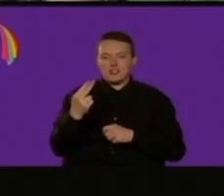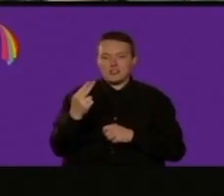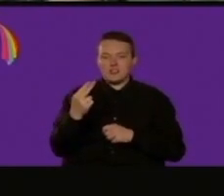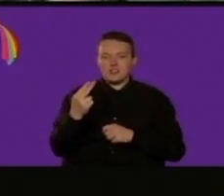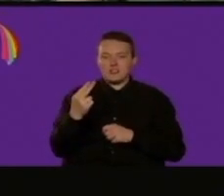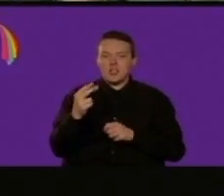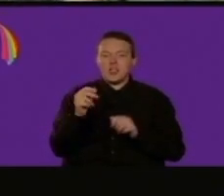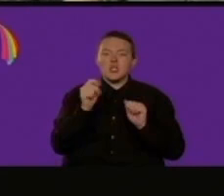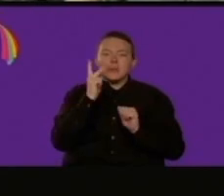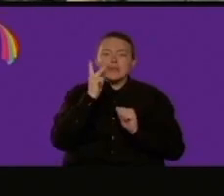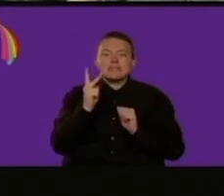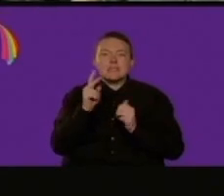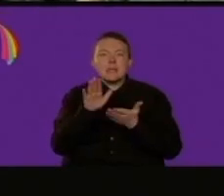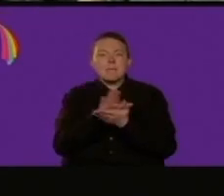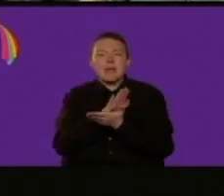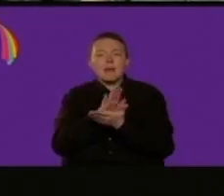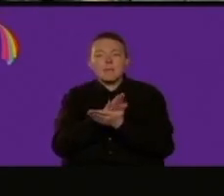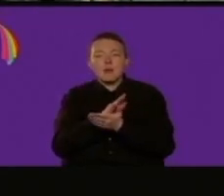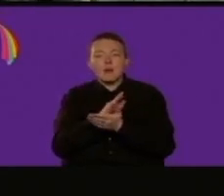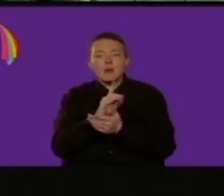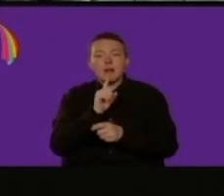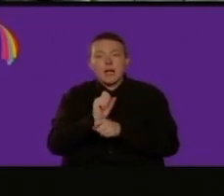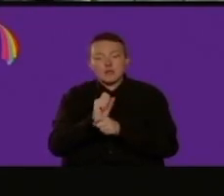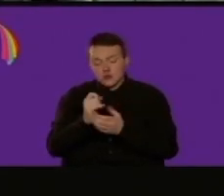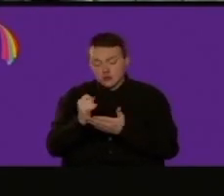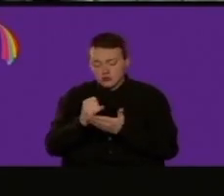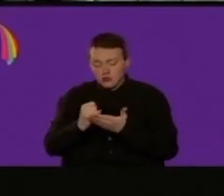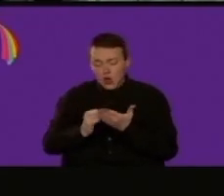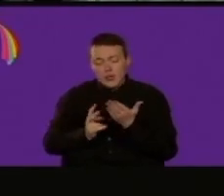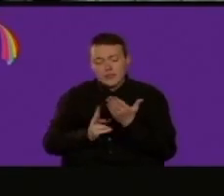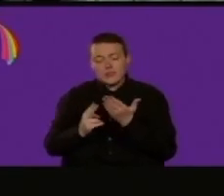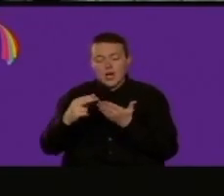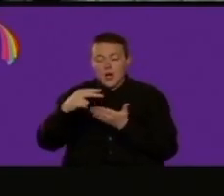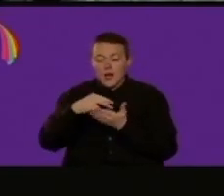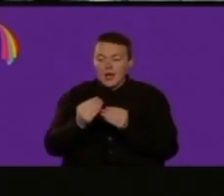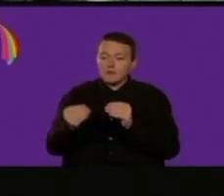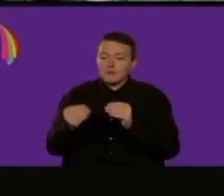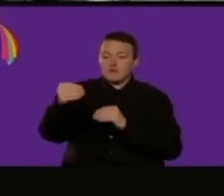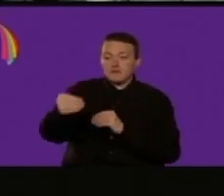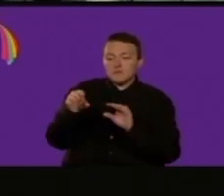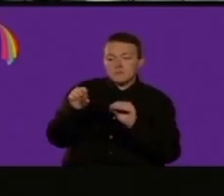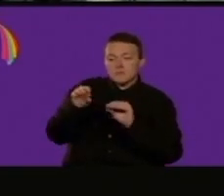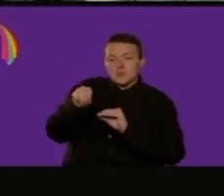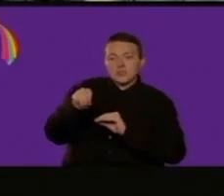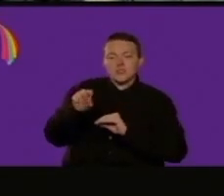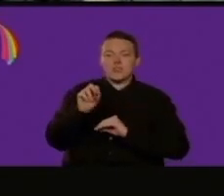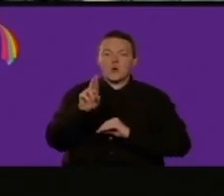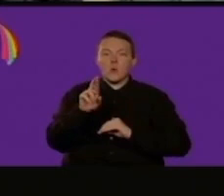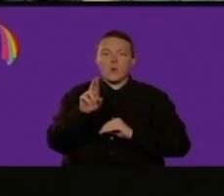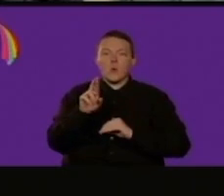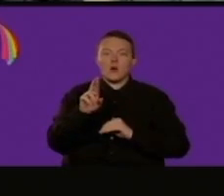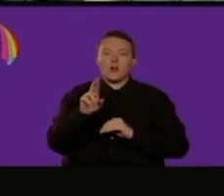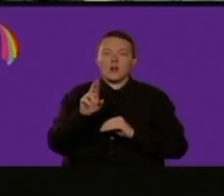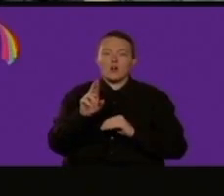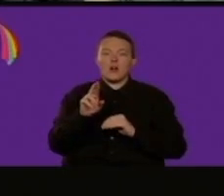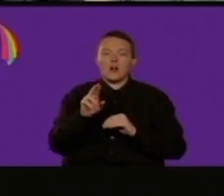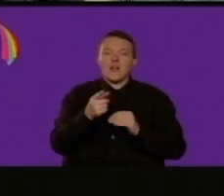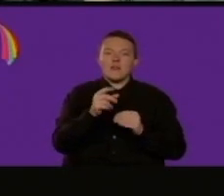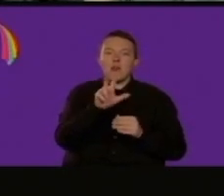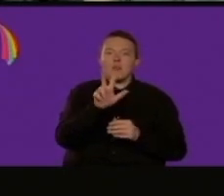audience to ask questions. You can use the question function in the chat.